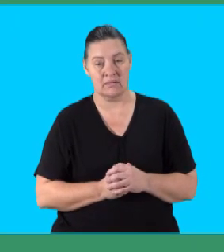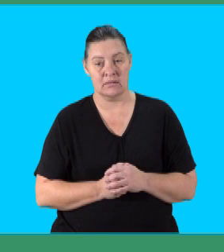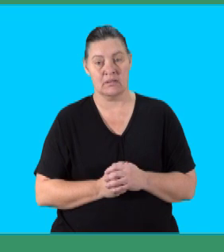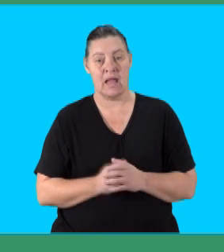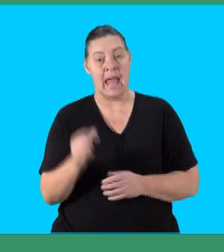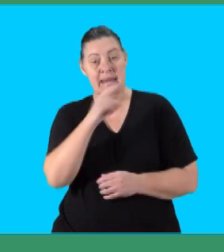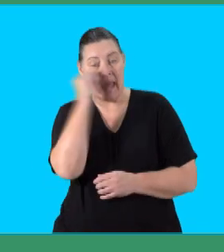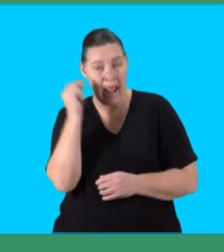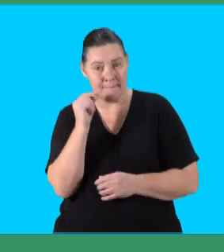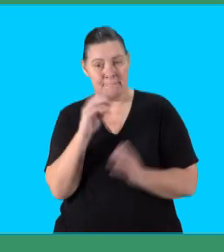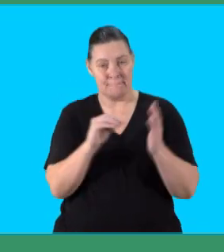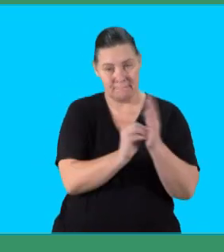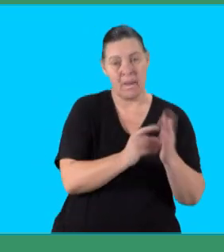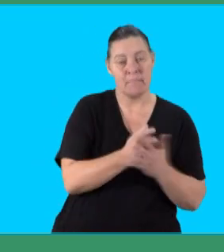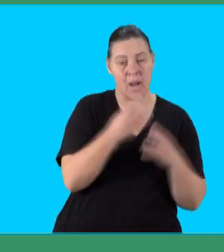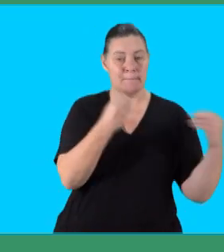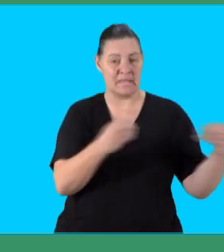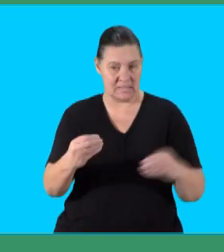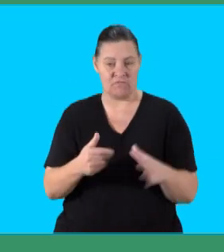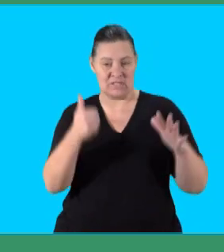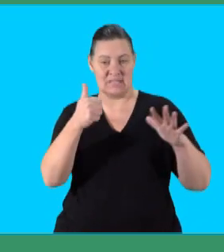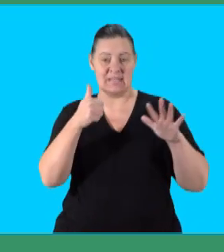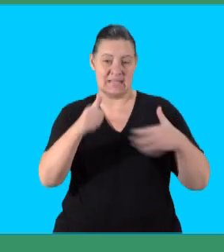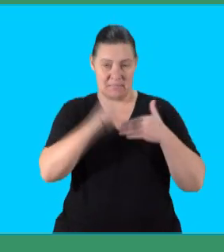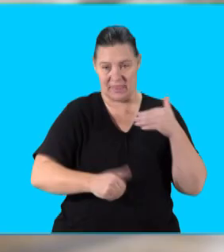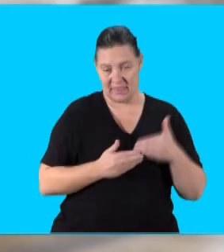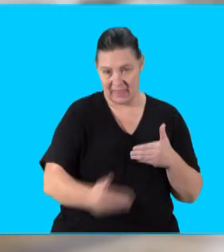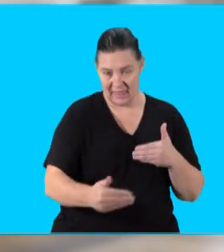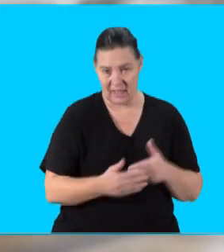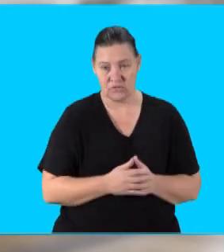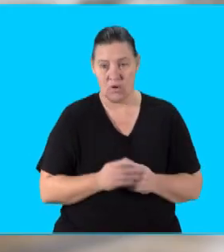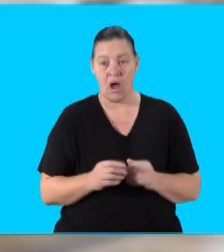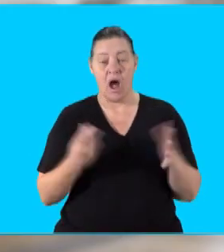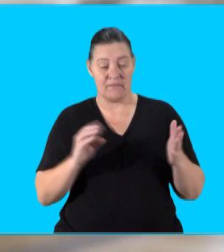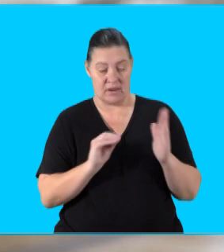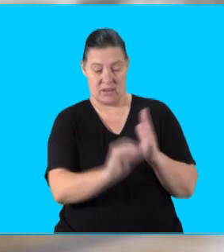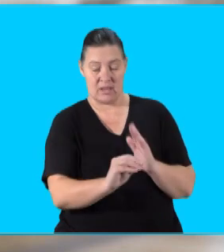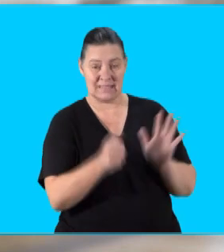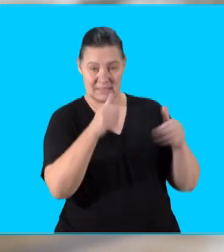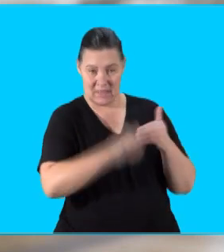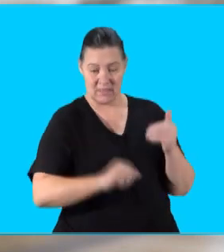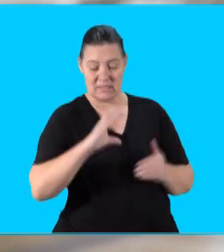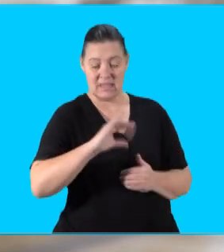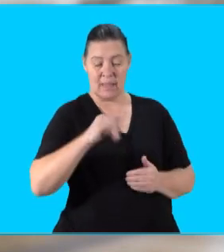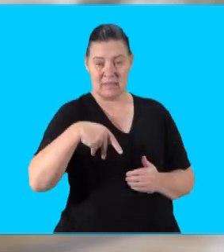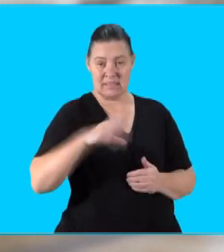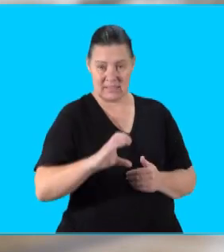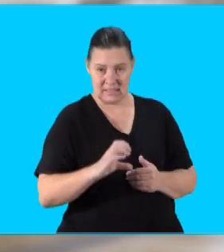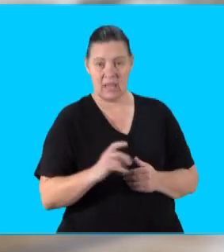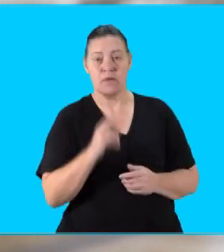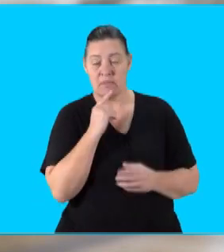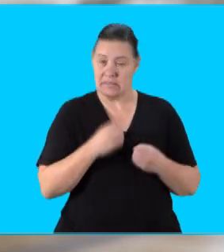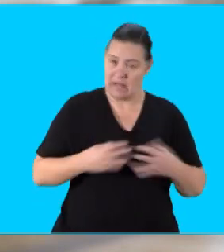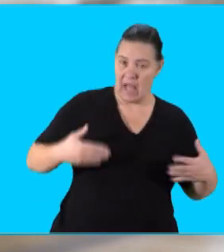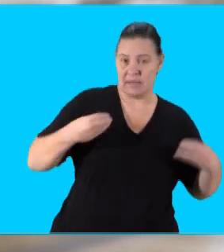Names can be reserved by a business for 6 months. So we need to make sure that after reserving the name with the CIPC, we start our